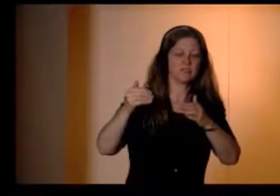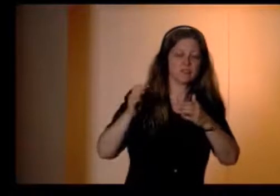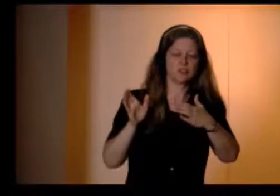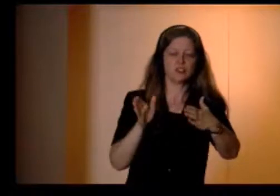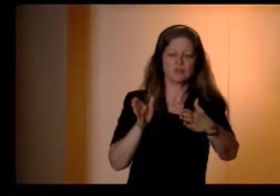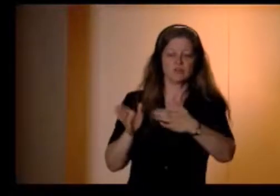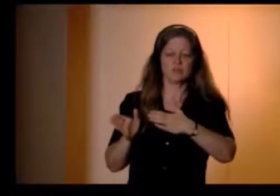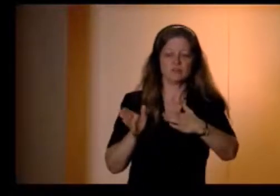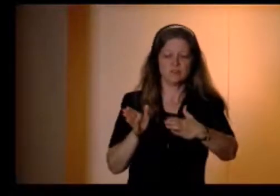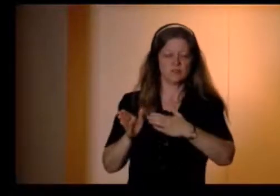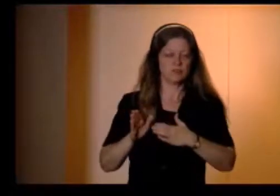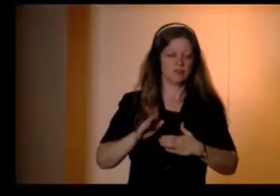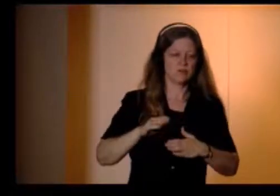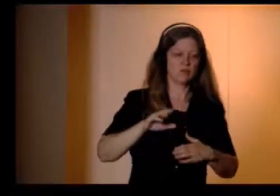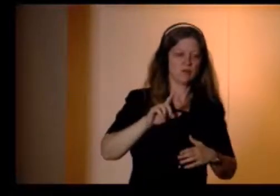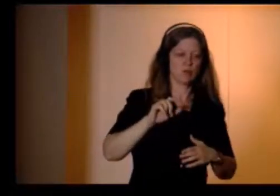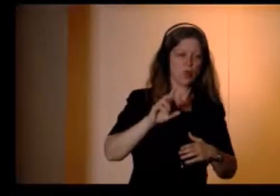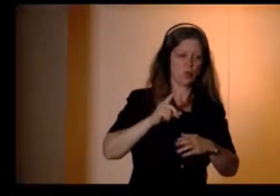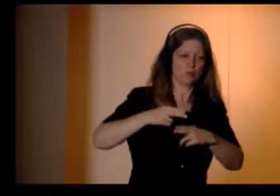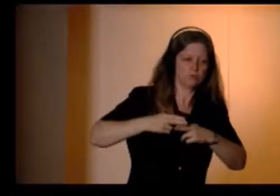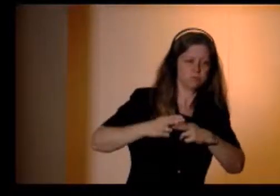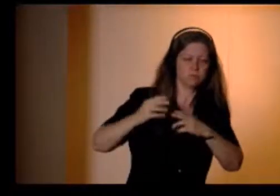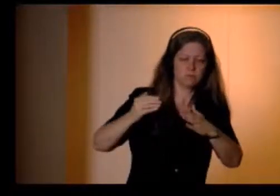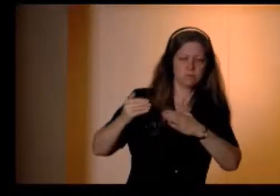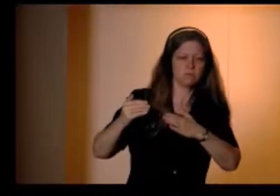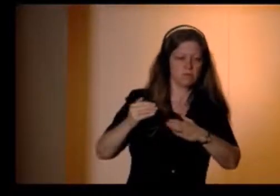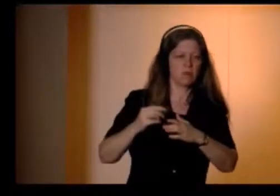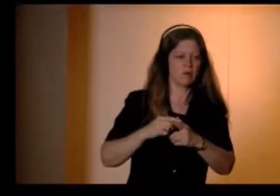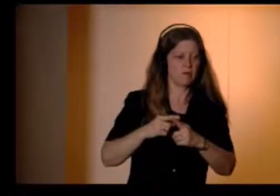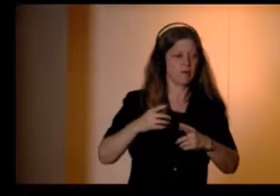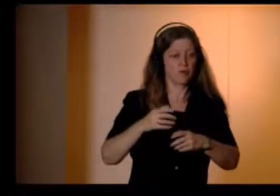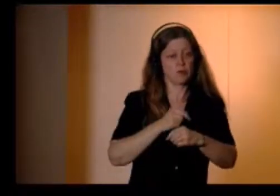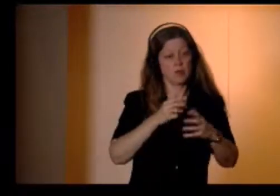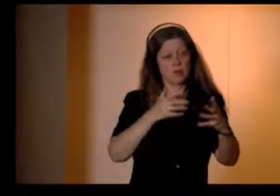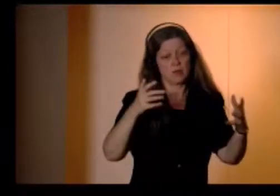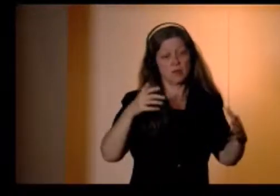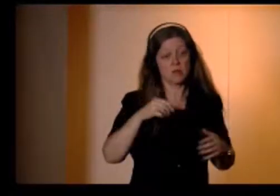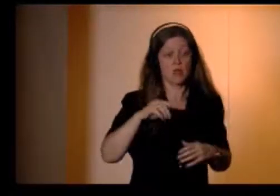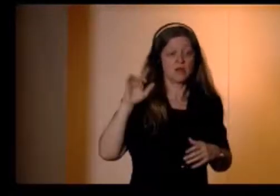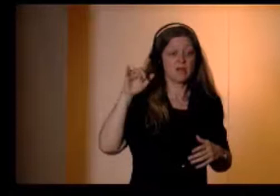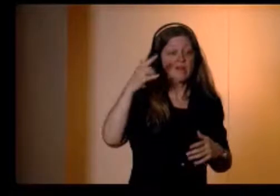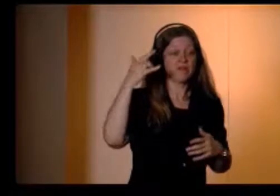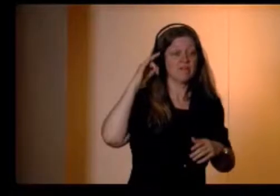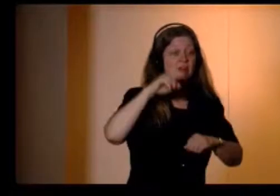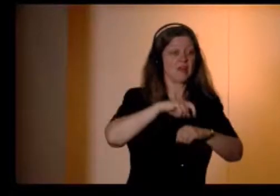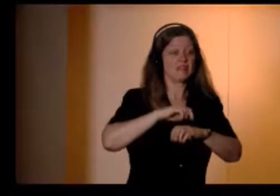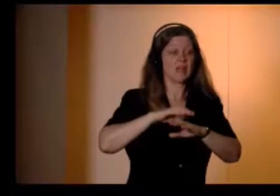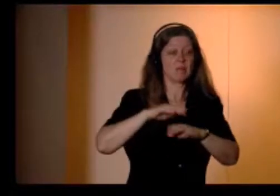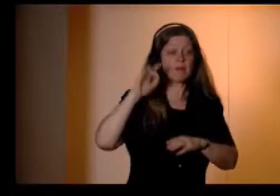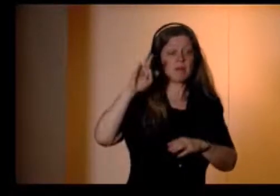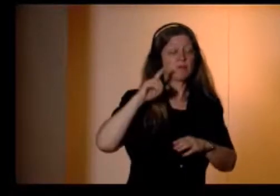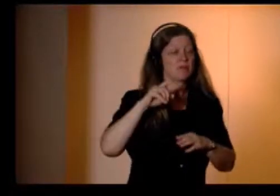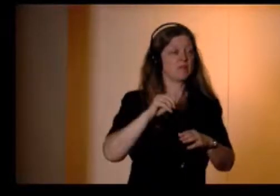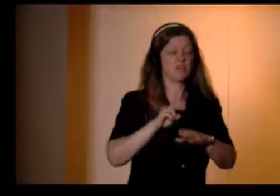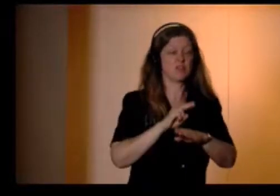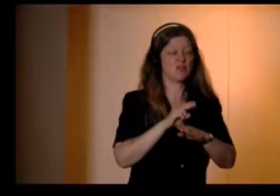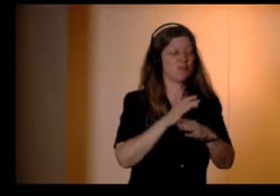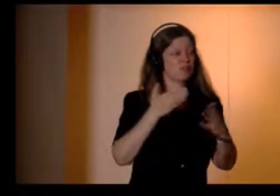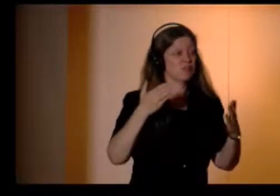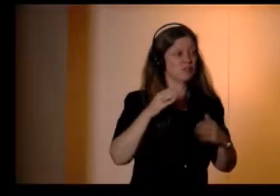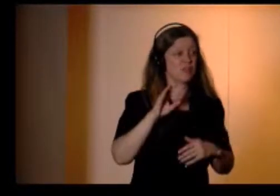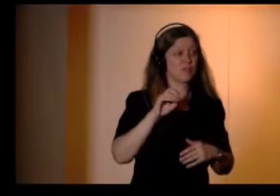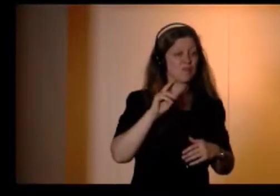passenger airplane, and then you will get if you get a lot of flying time on the airplane and you burn through a lot